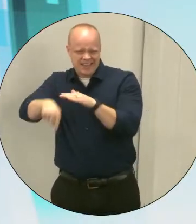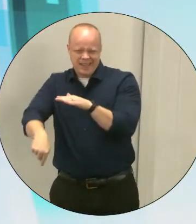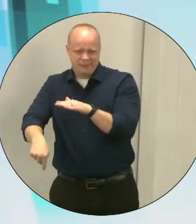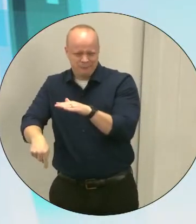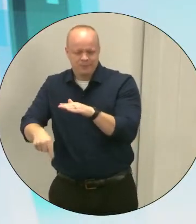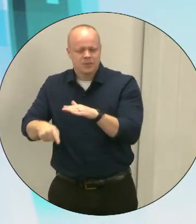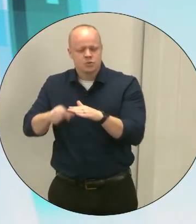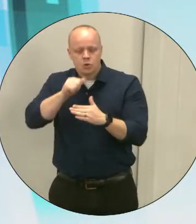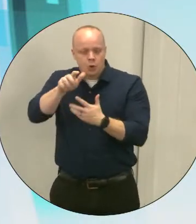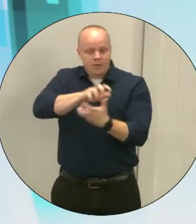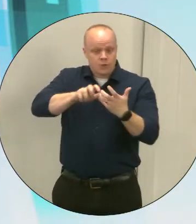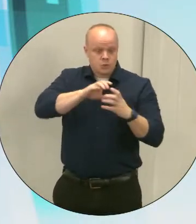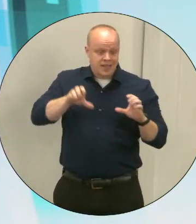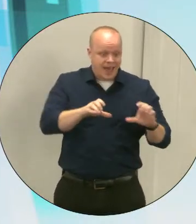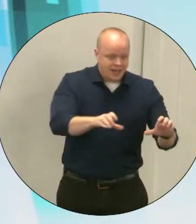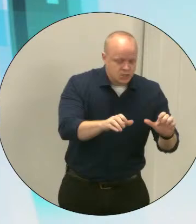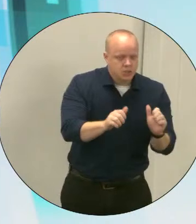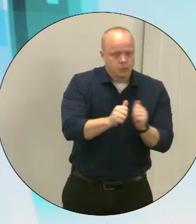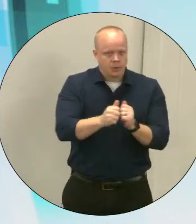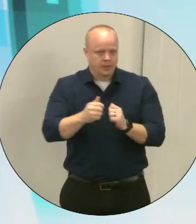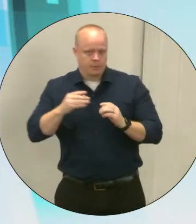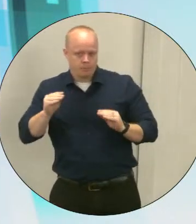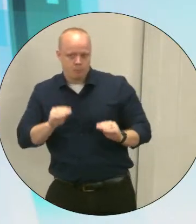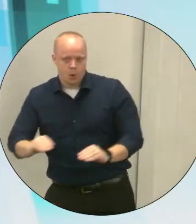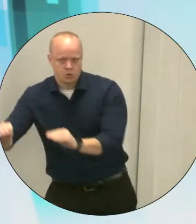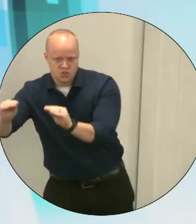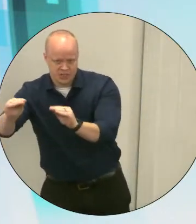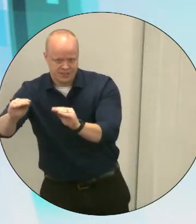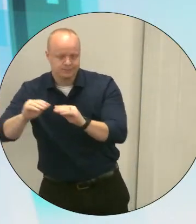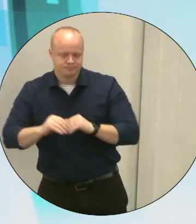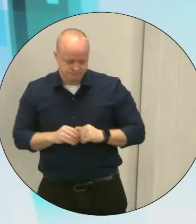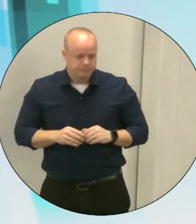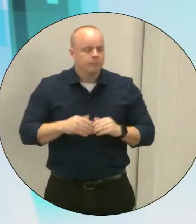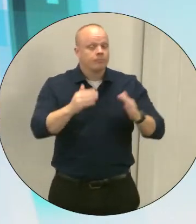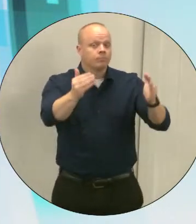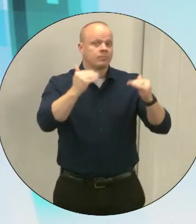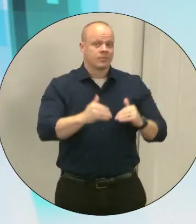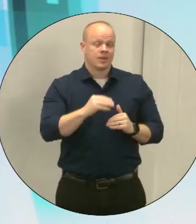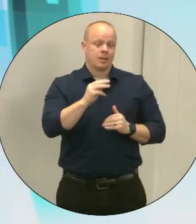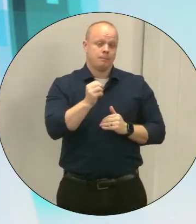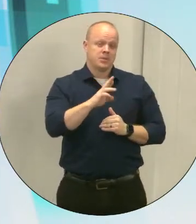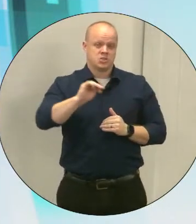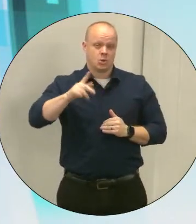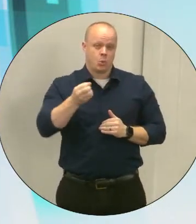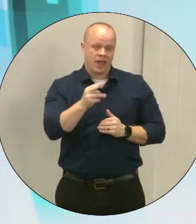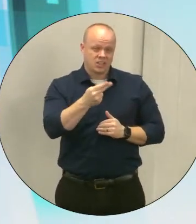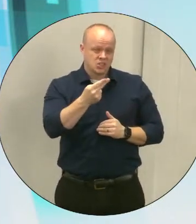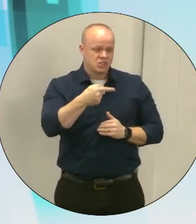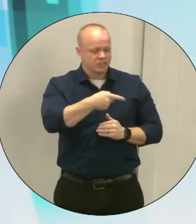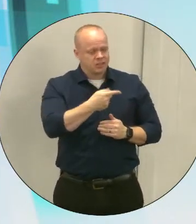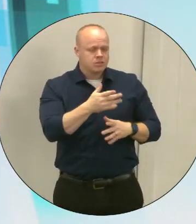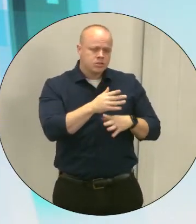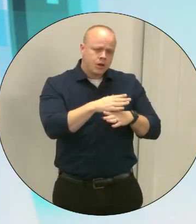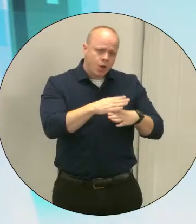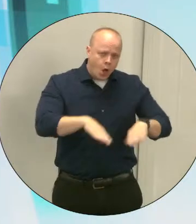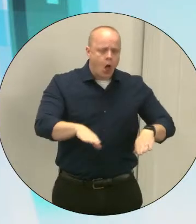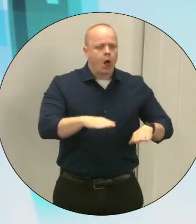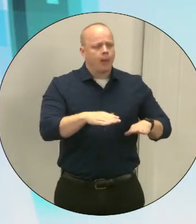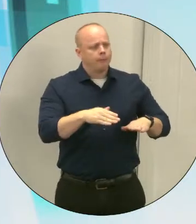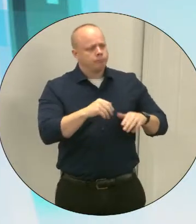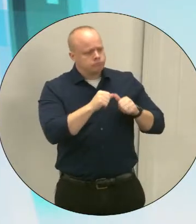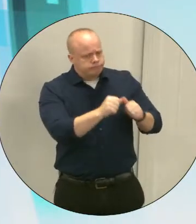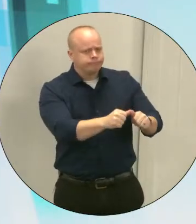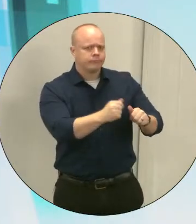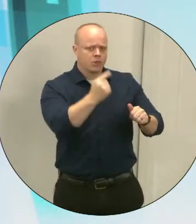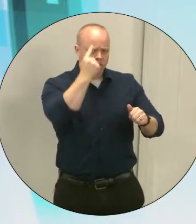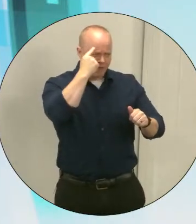confuse action and motion. As to Mr. Welsh, he's calm, thorough, thoughtful, still needs to be seasoned, but in my opinion,